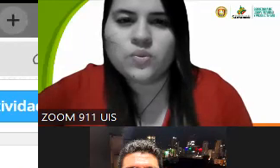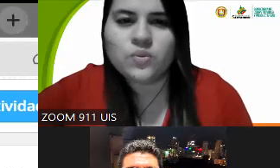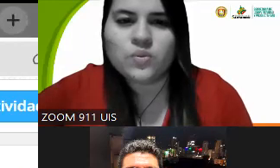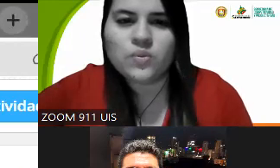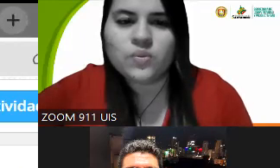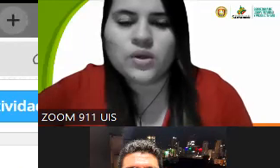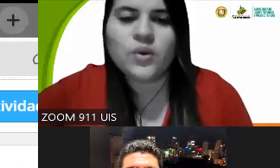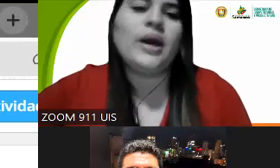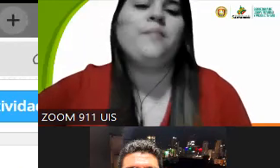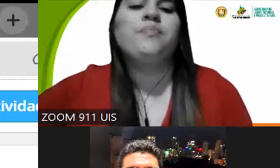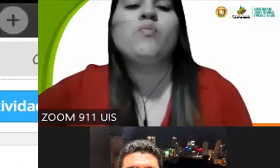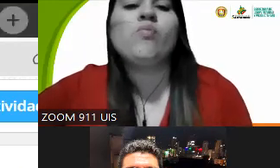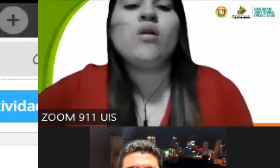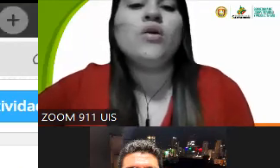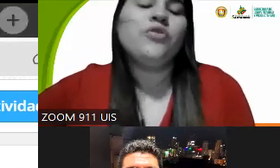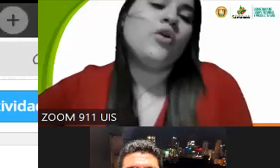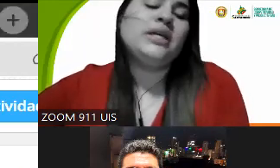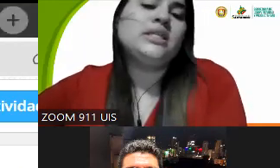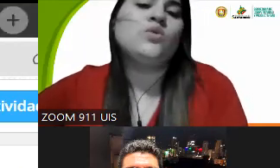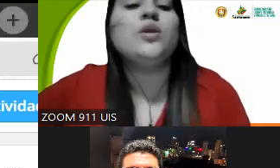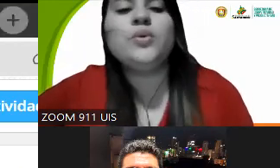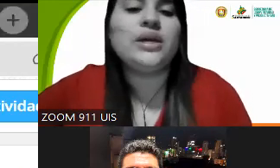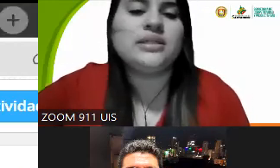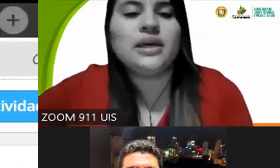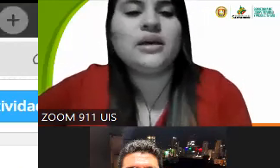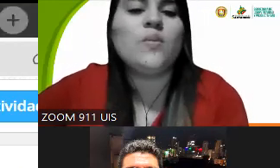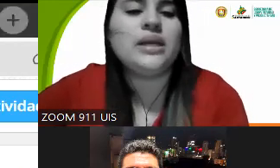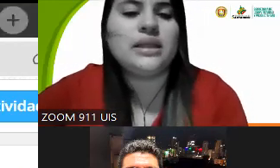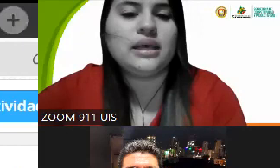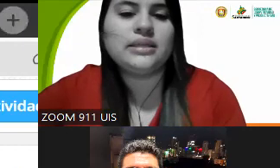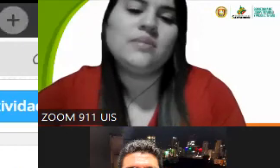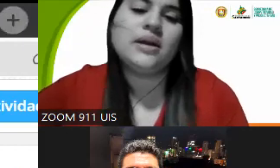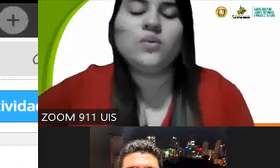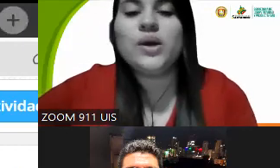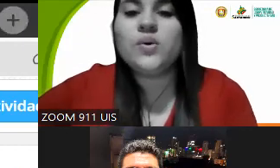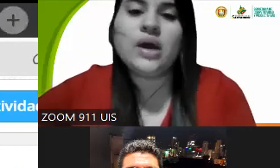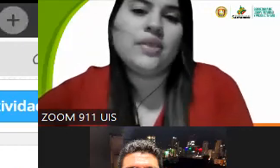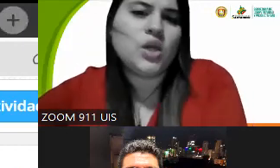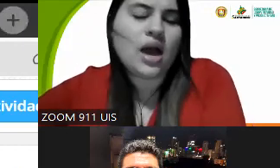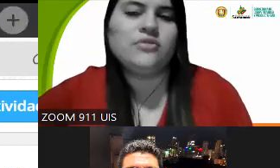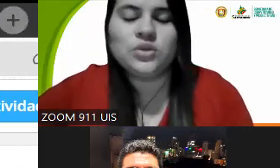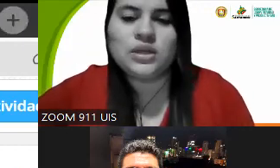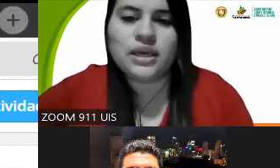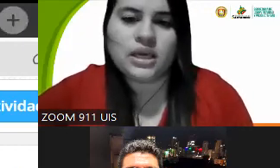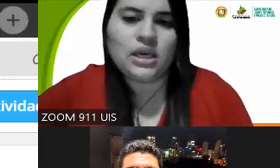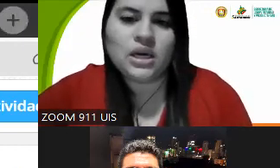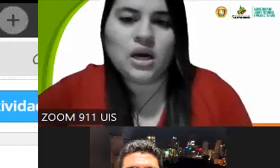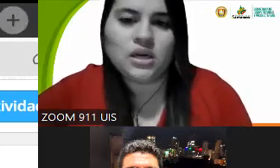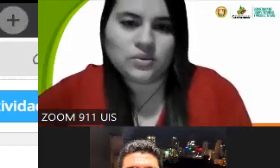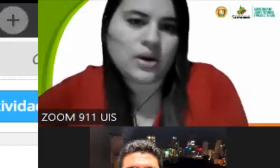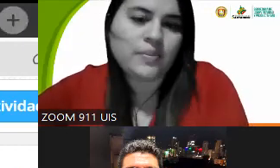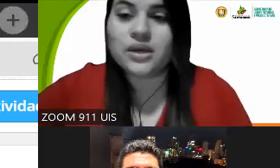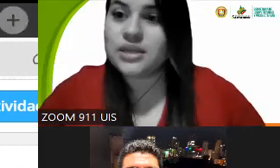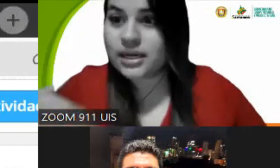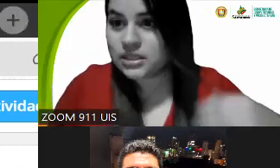room. Okay. So this is cuando podría ser conveniente llamar de nuevo, and then you have to click here